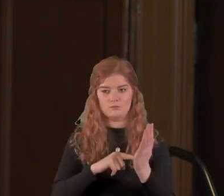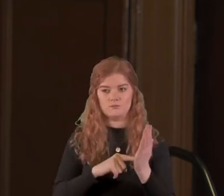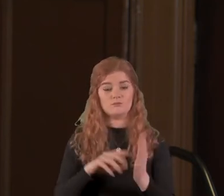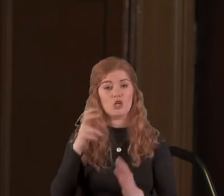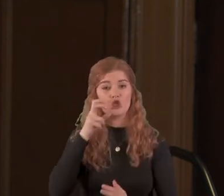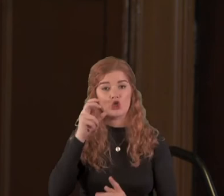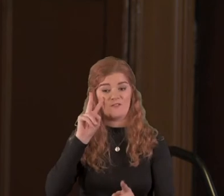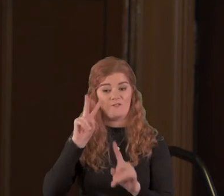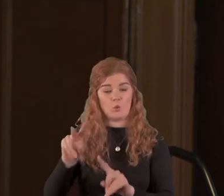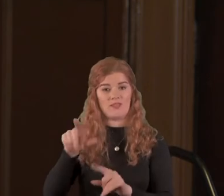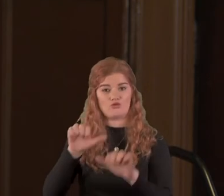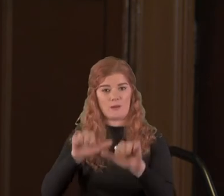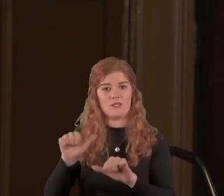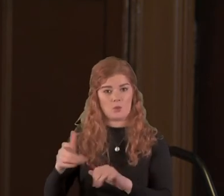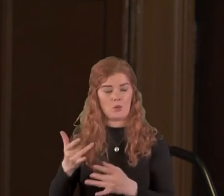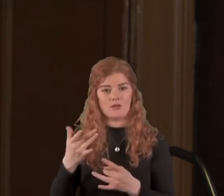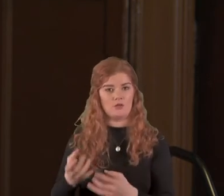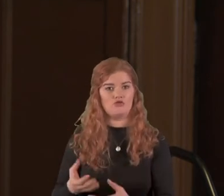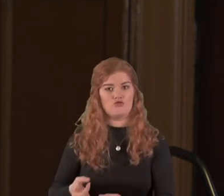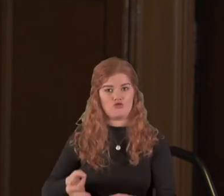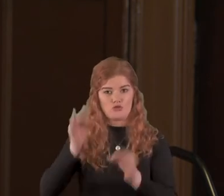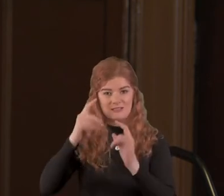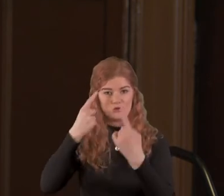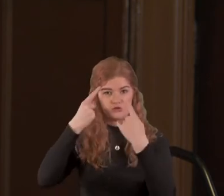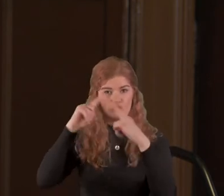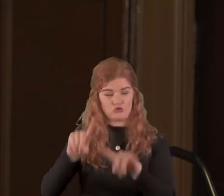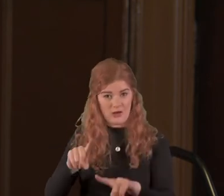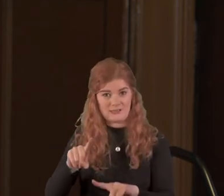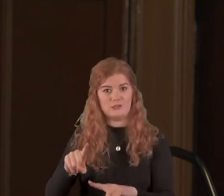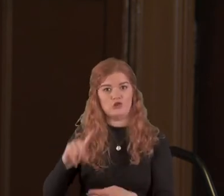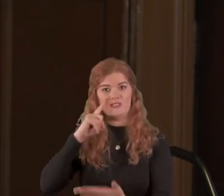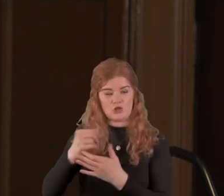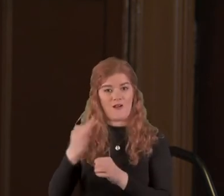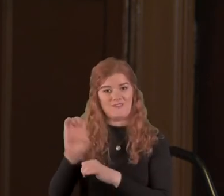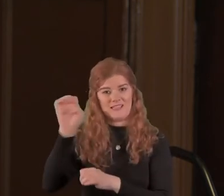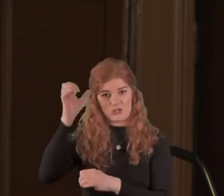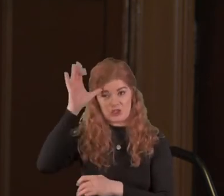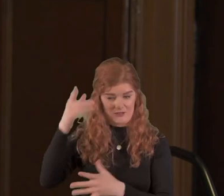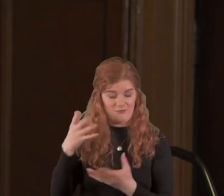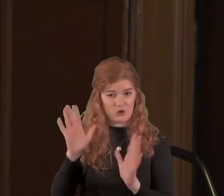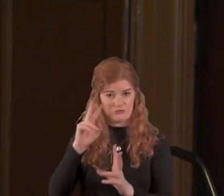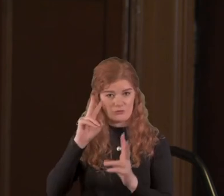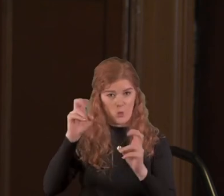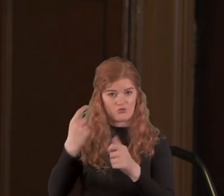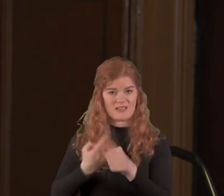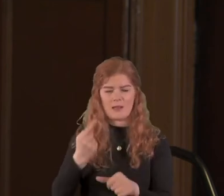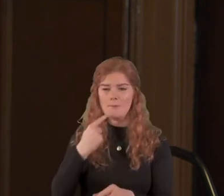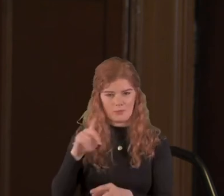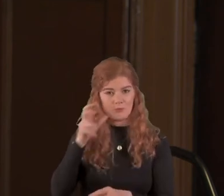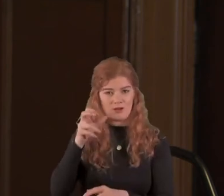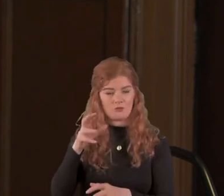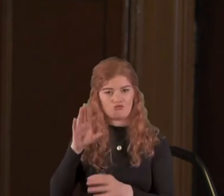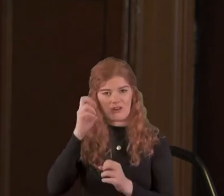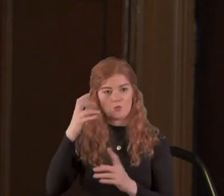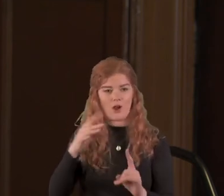Churchill viewed the agreement as a great and peculiar manifestation of British genius. We've had that quote before. But he recognised that Collins